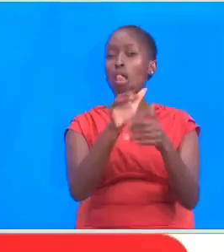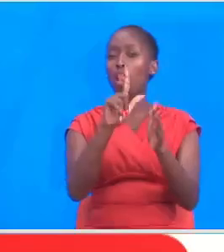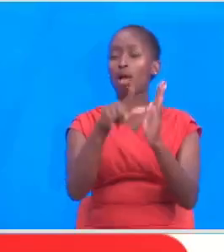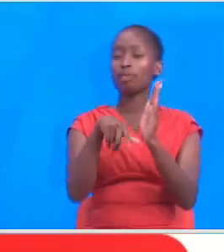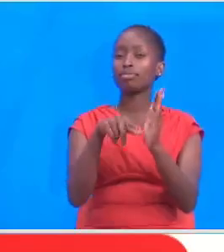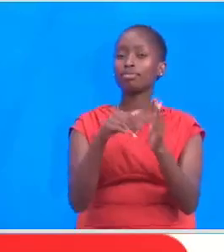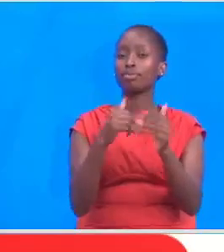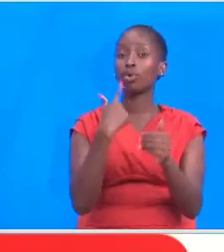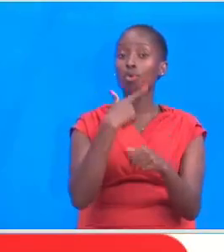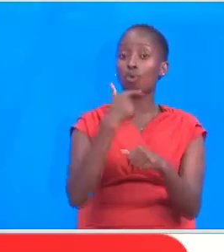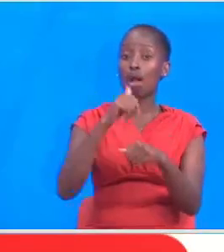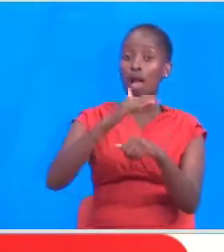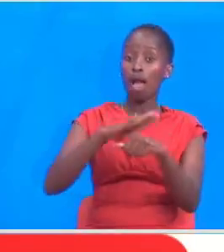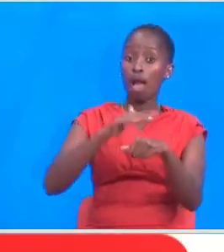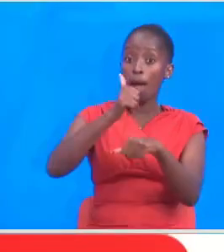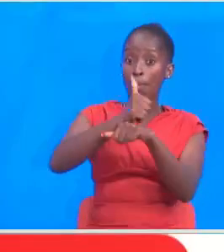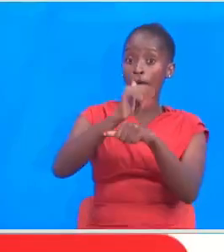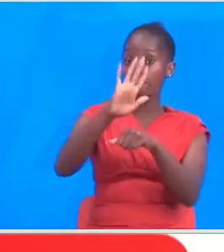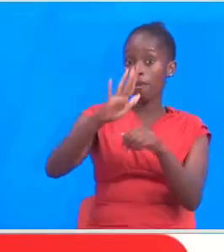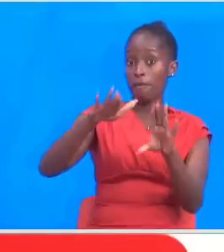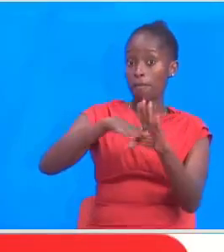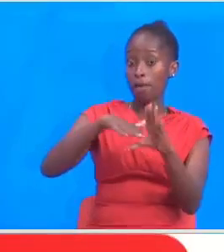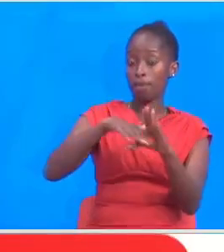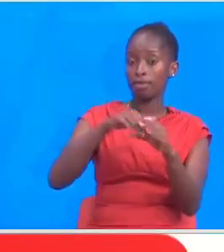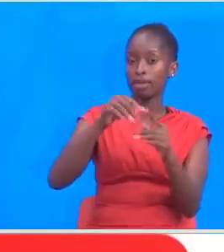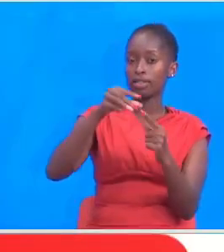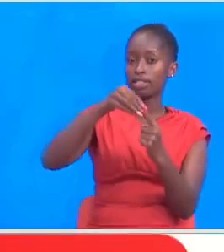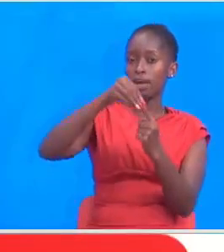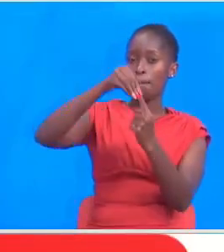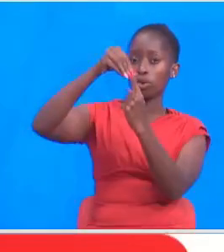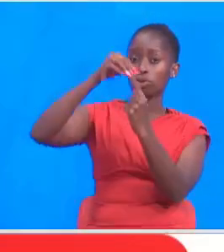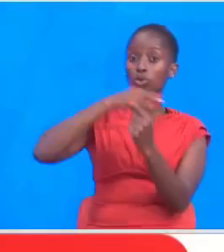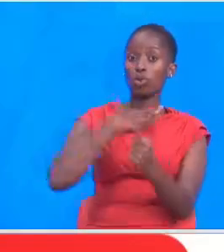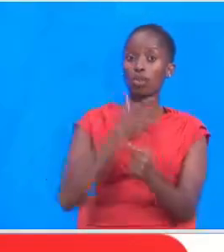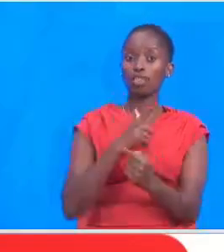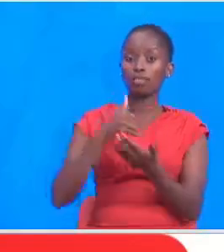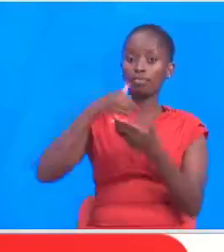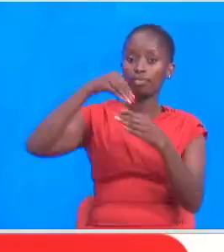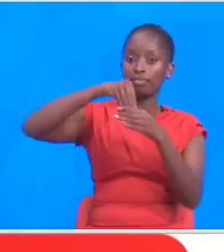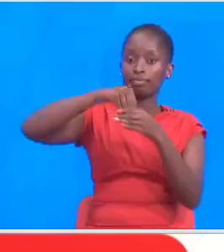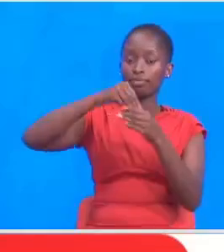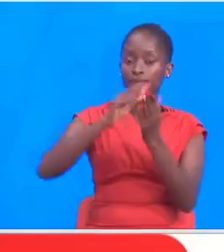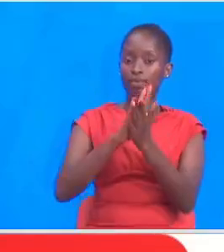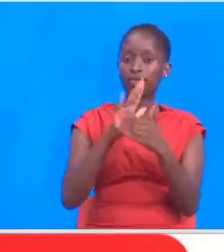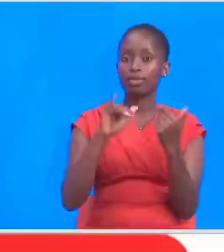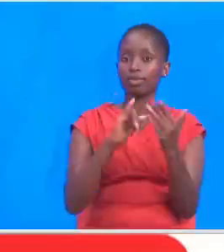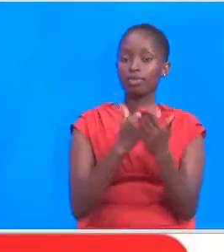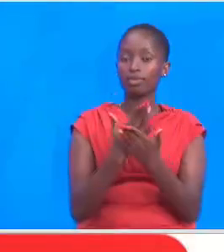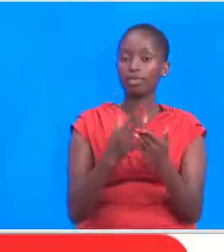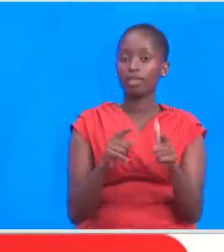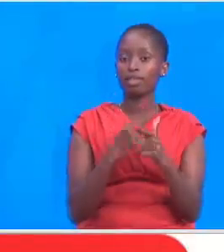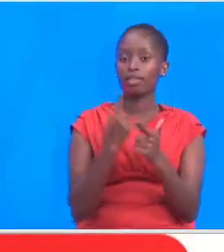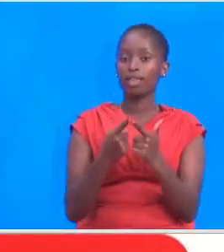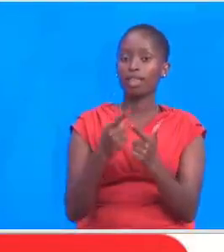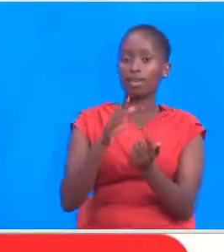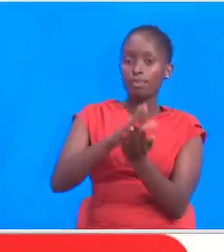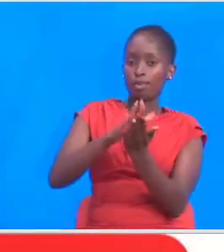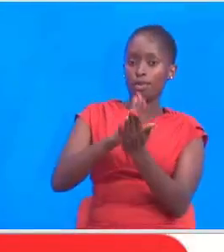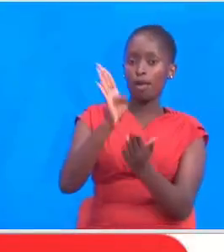will appoint a 5-member special tribunal to investigate the governor and report back to the County Assembly.